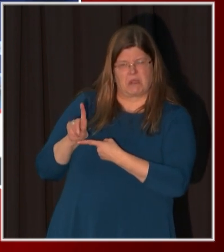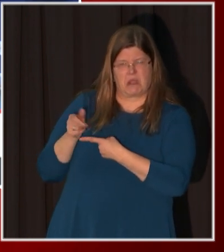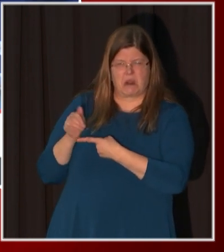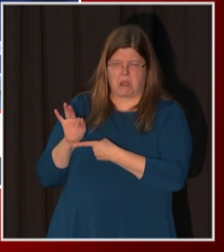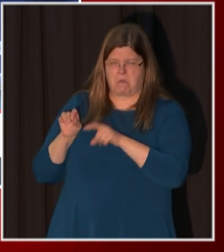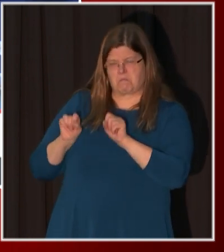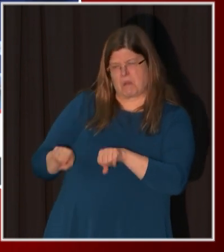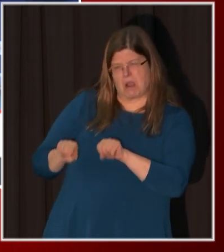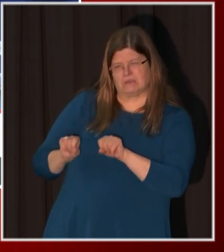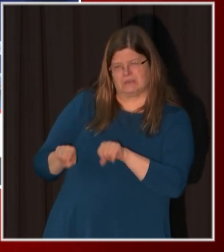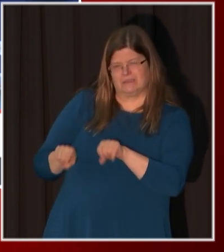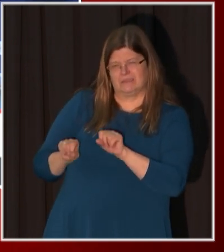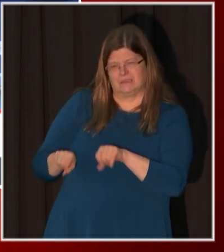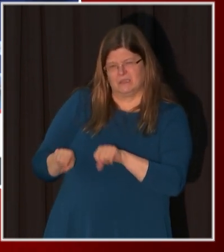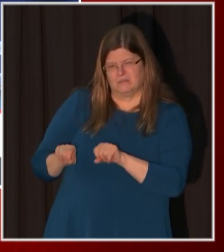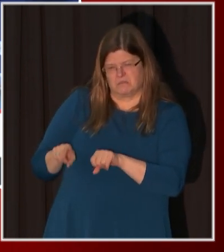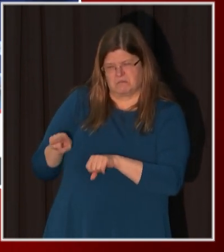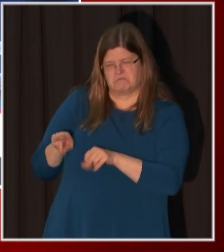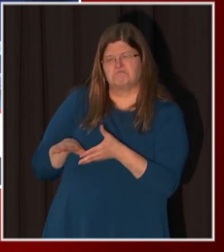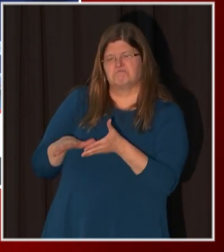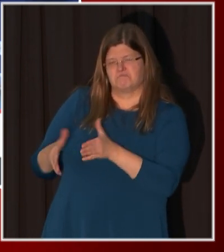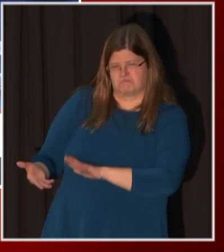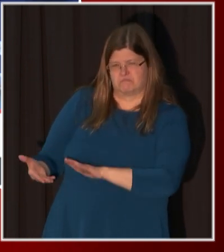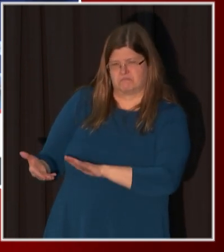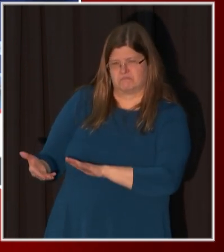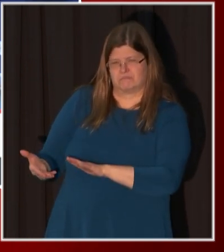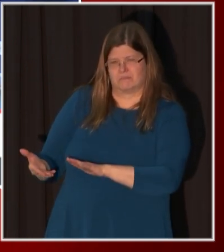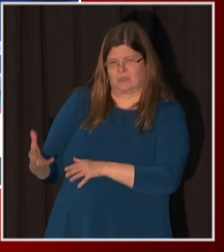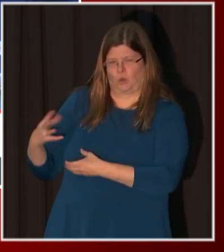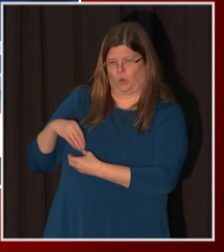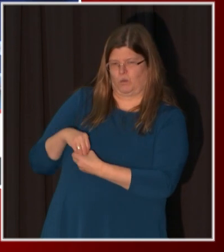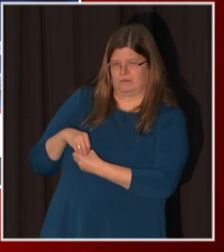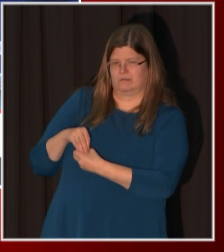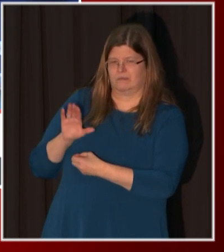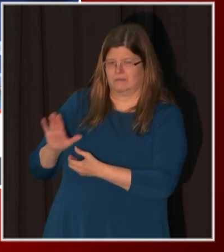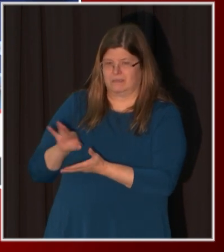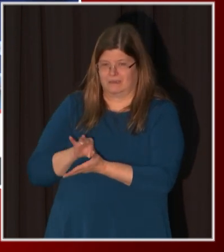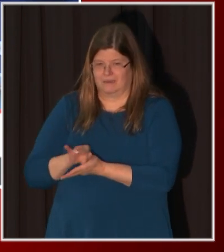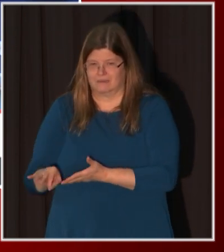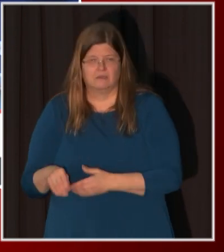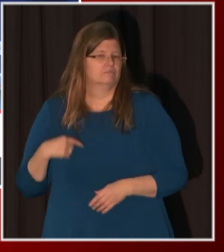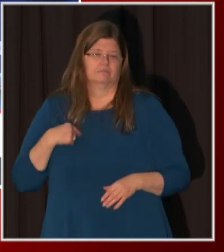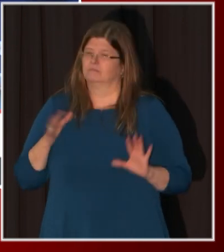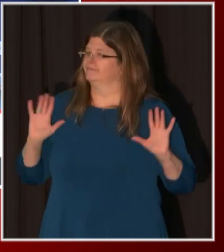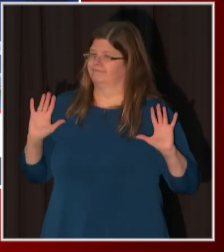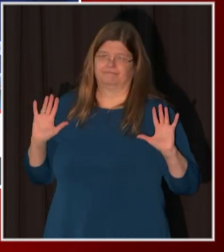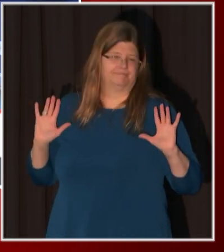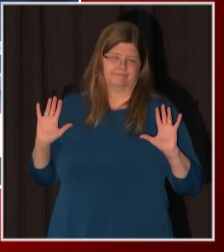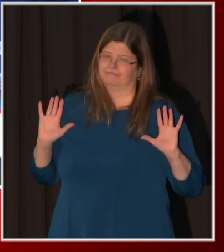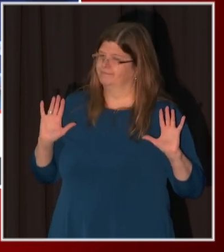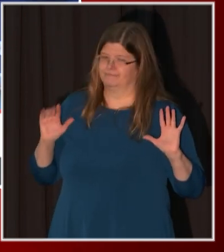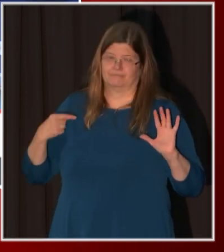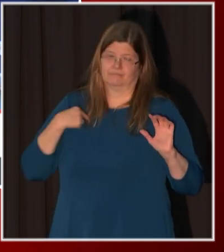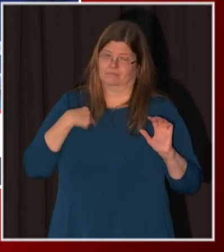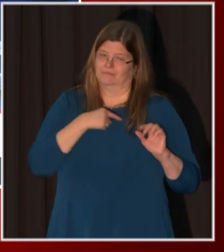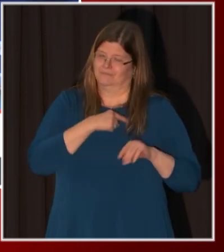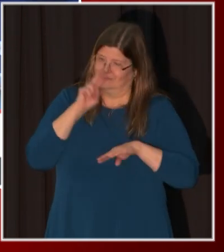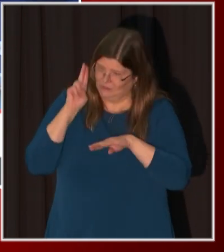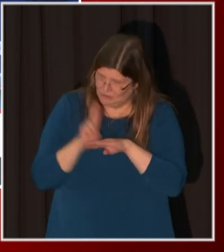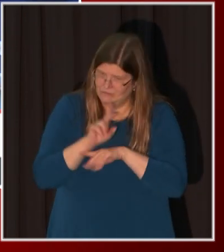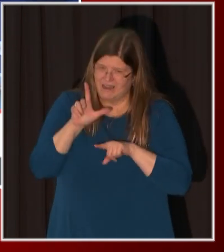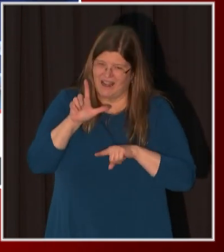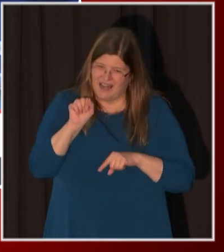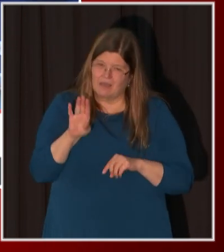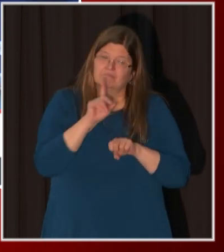case, and then they can put them in their case counts. We do laboratory confirmed COVID-19, which means that the individual has